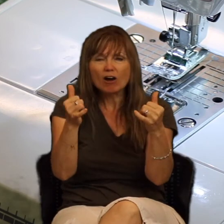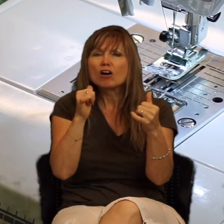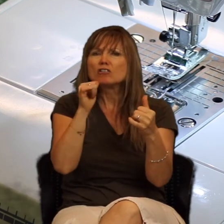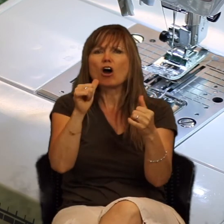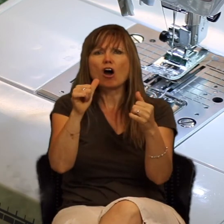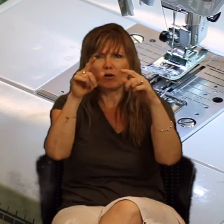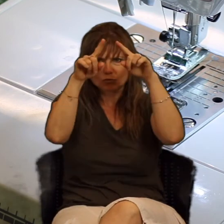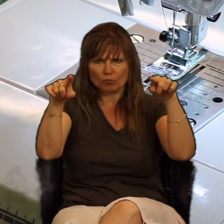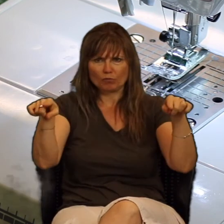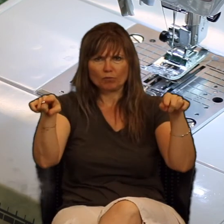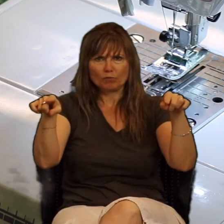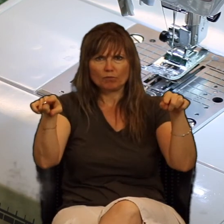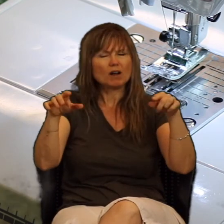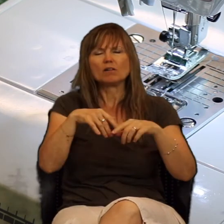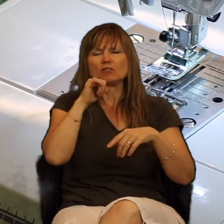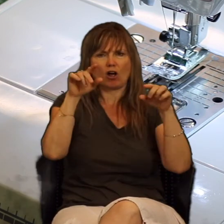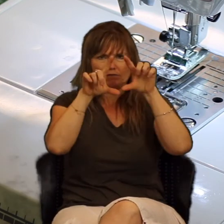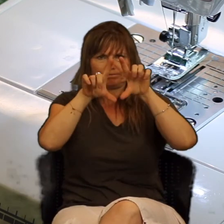rectangular anymore. It's